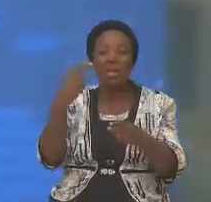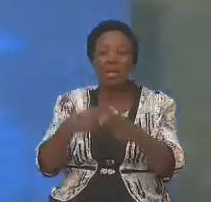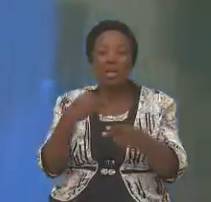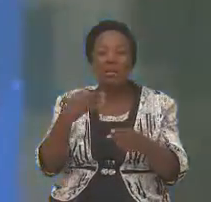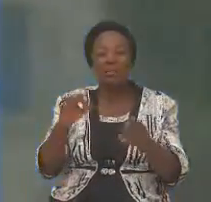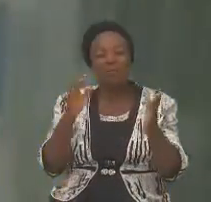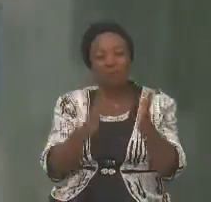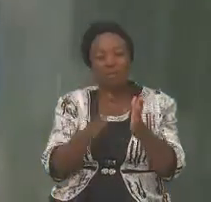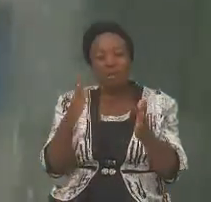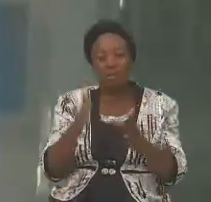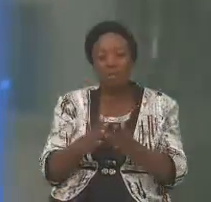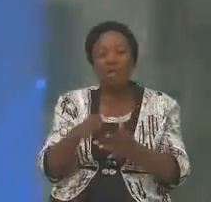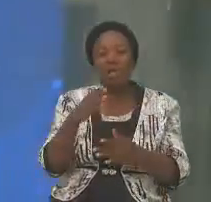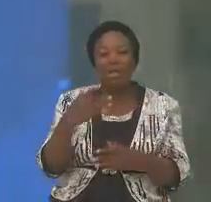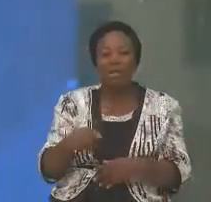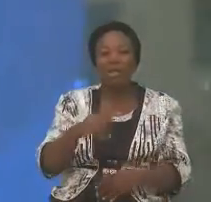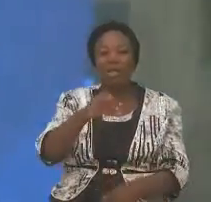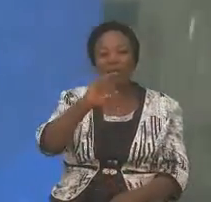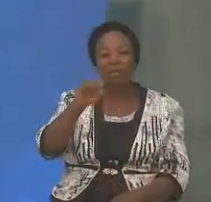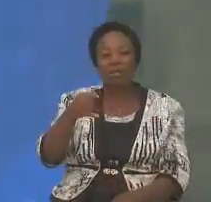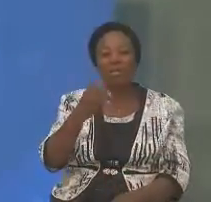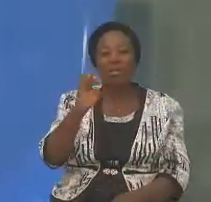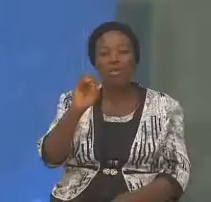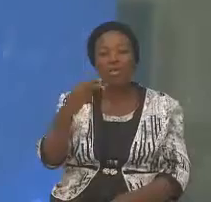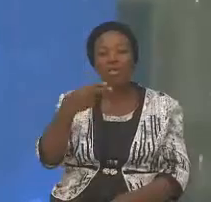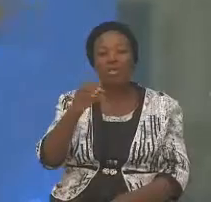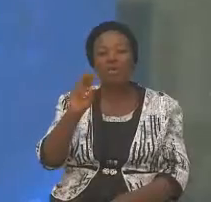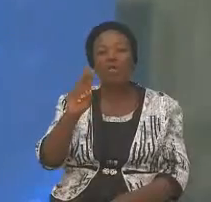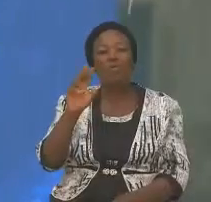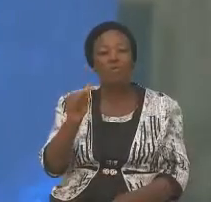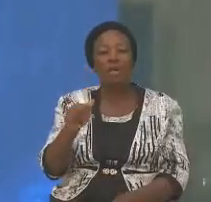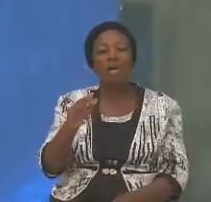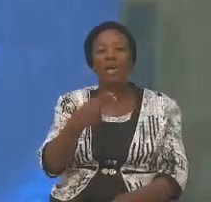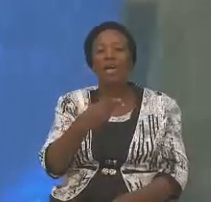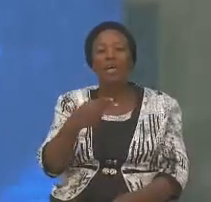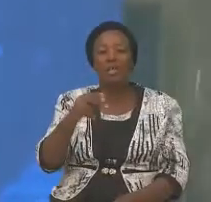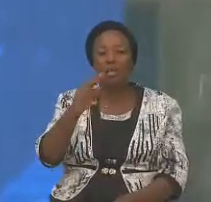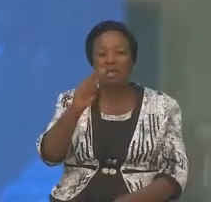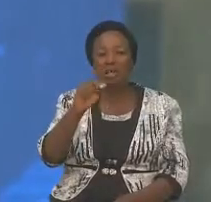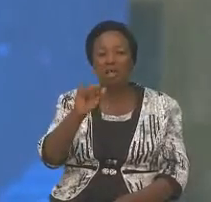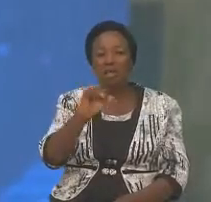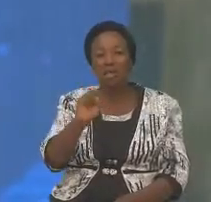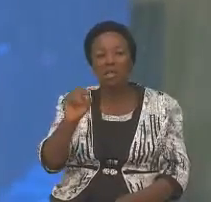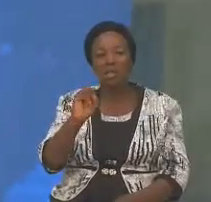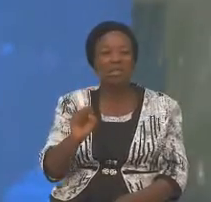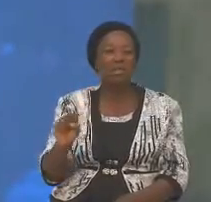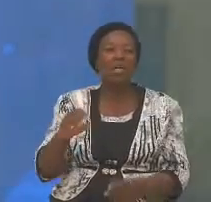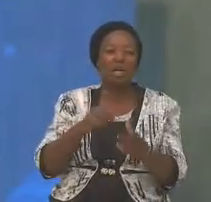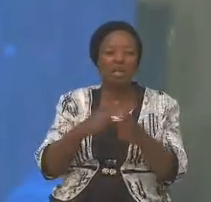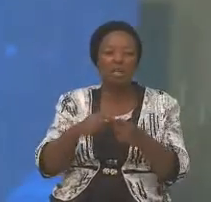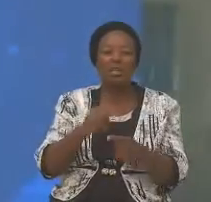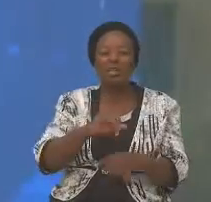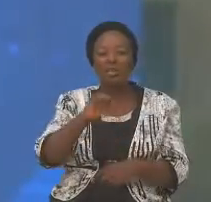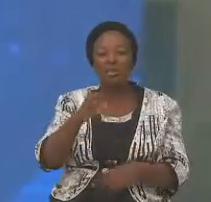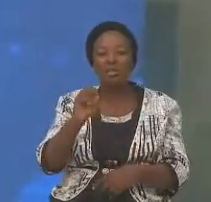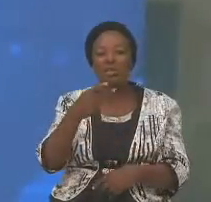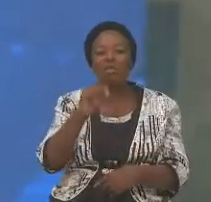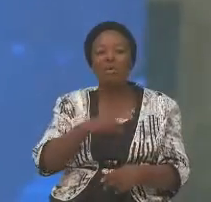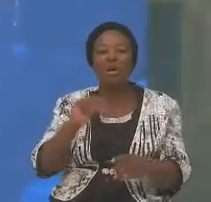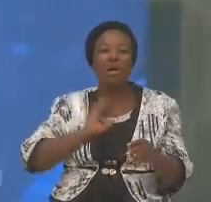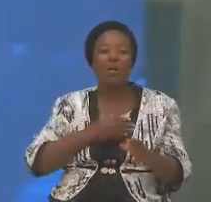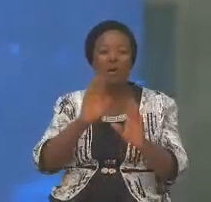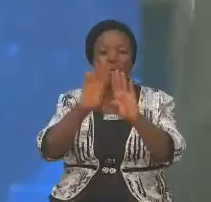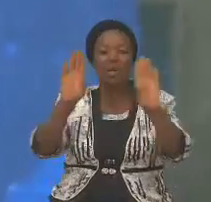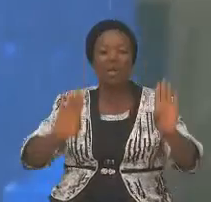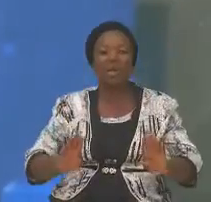then the name of Jesus, the Jehovah Nissi, the Jehovah our banner, and the Jehovah